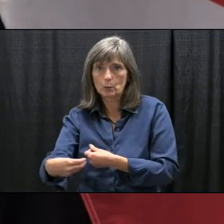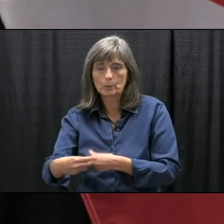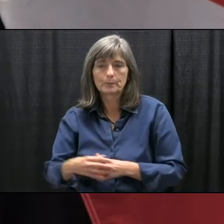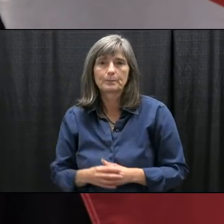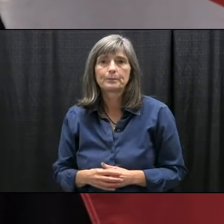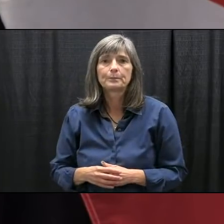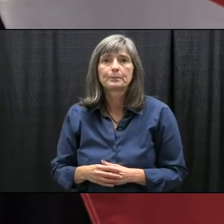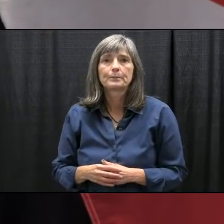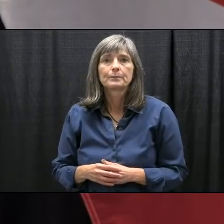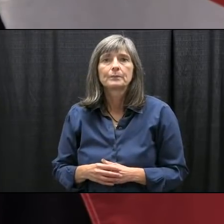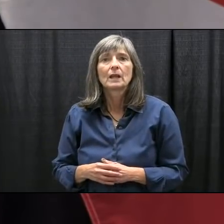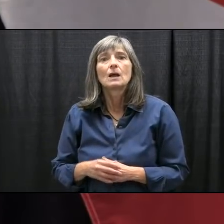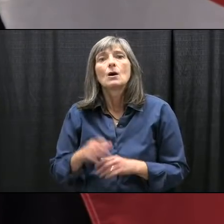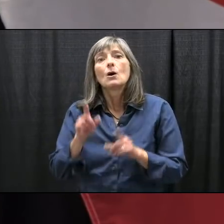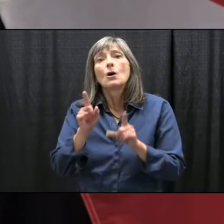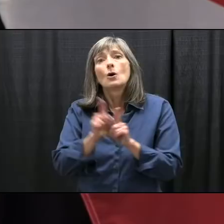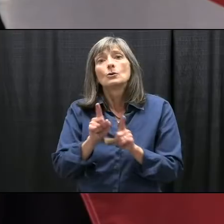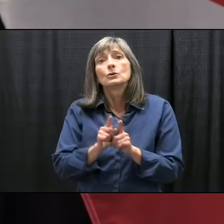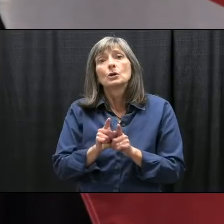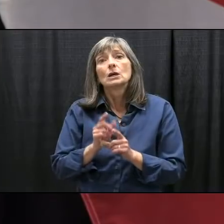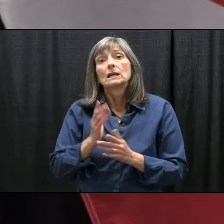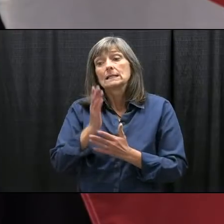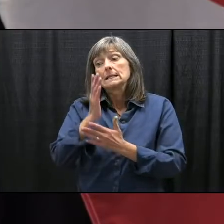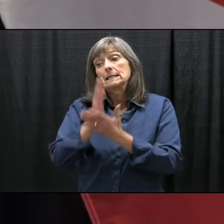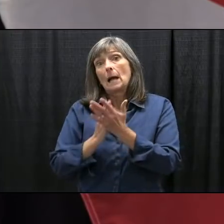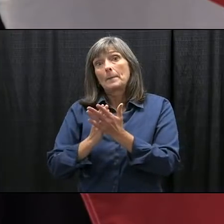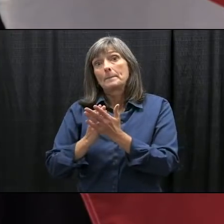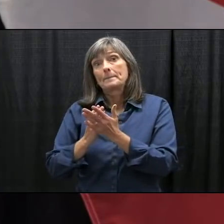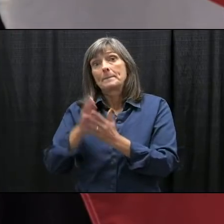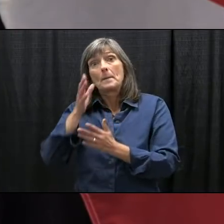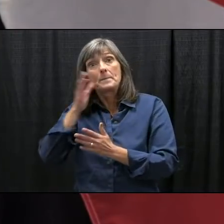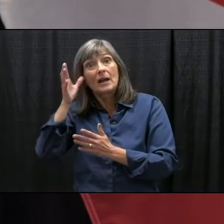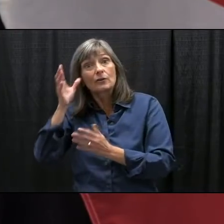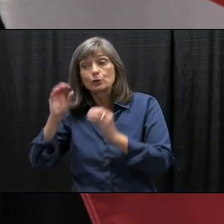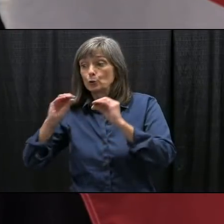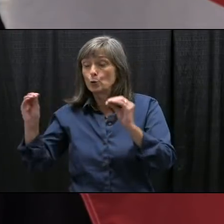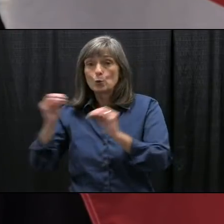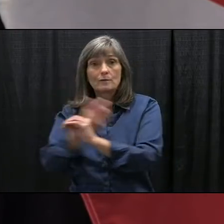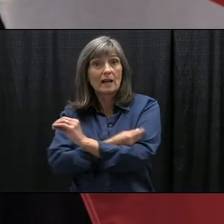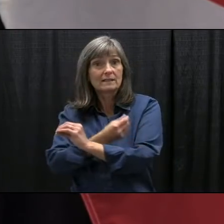of people who come in and they're unvaccinated,